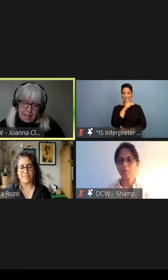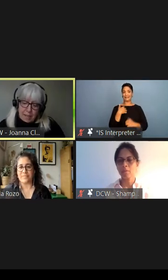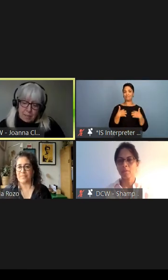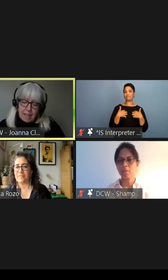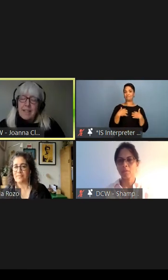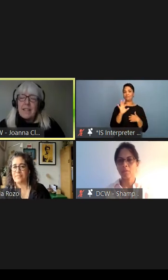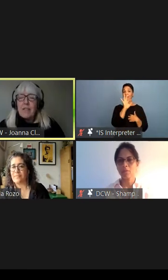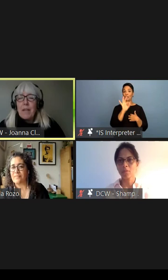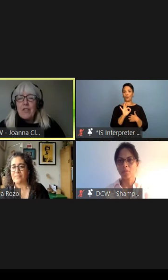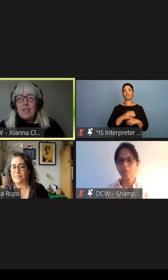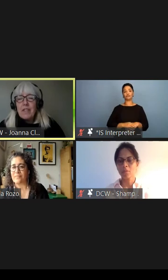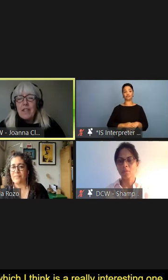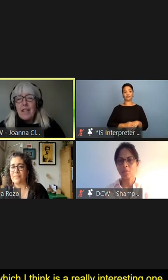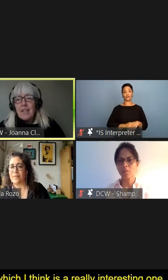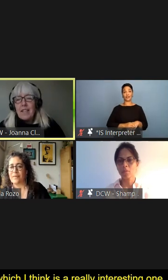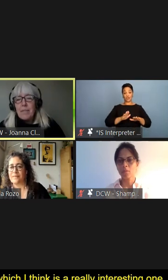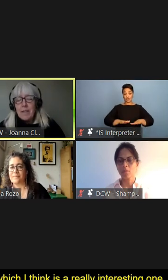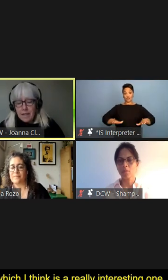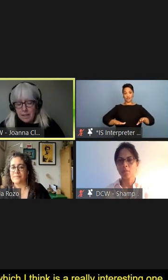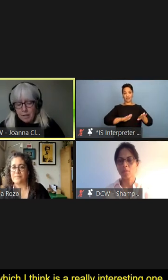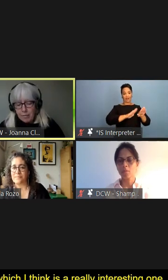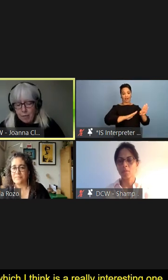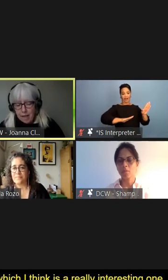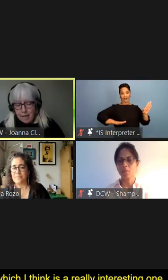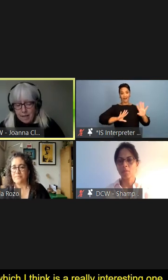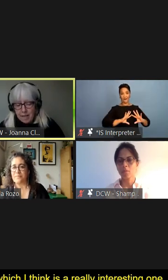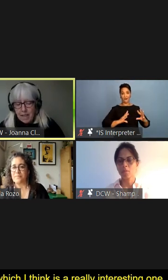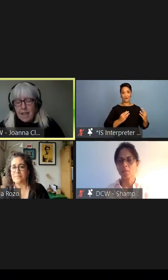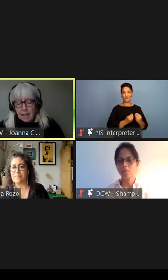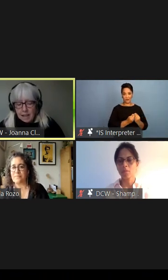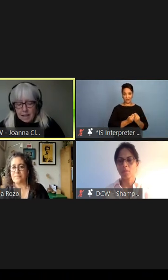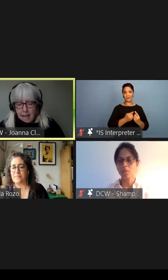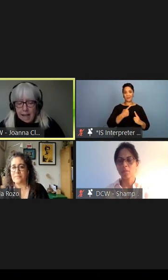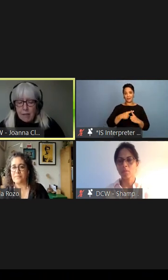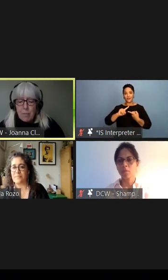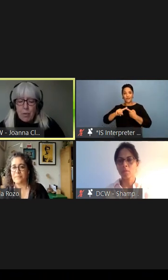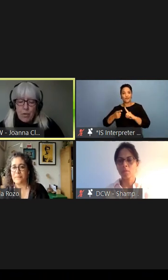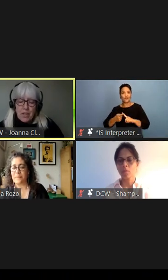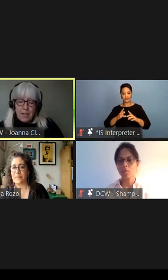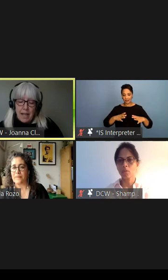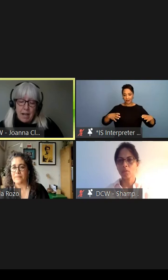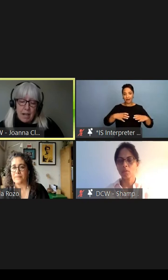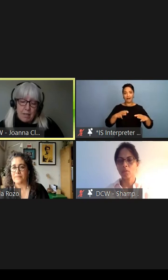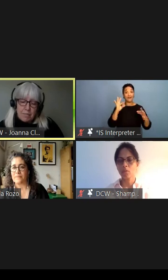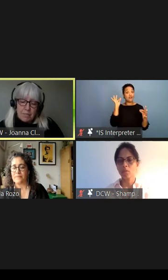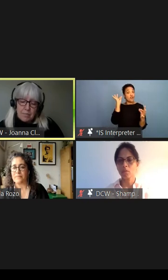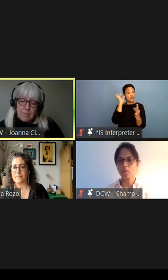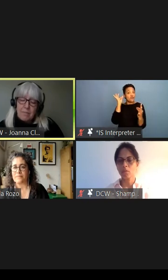Hearing siblings, you're mentioning hearing siblings and friends and how important they